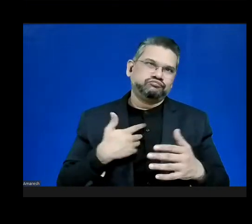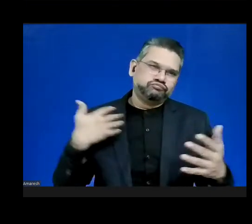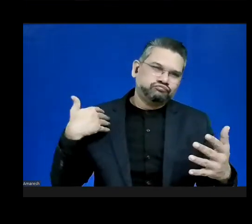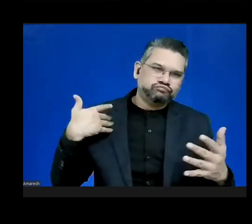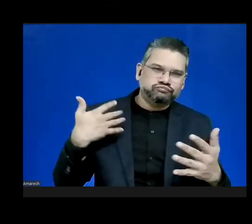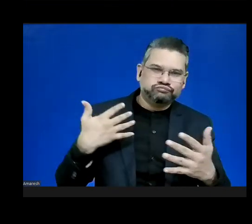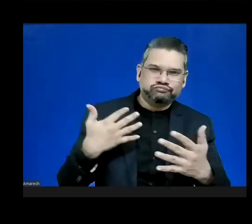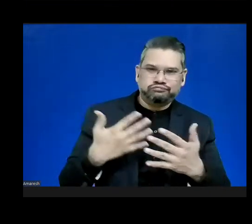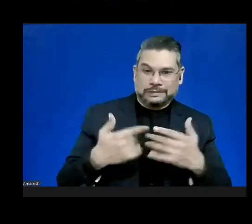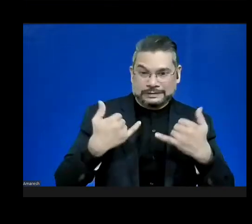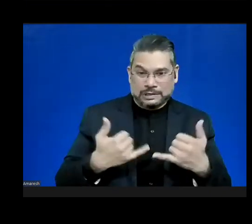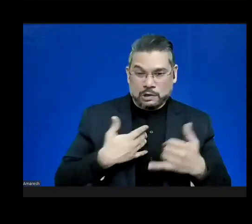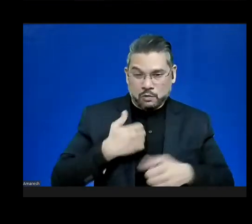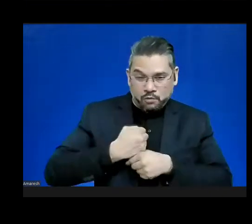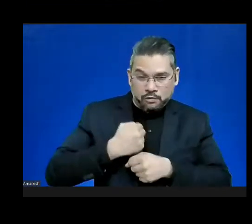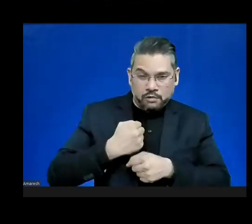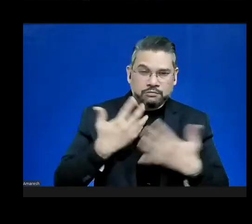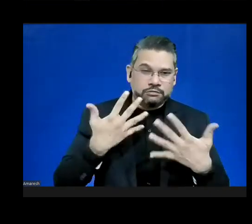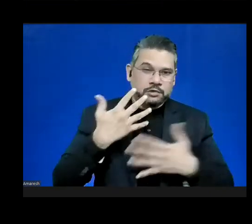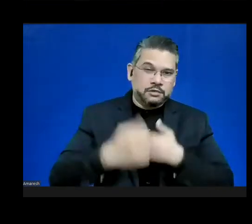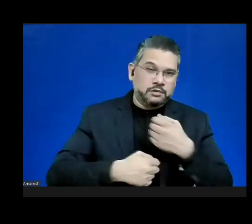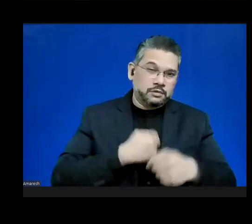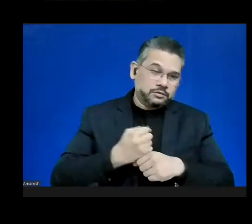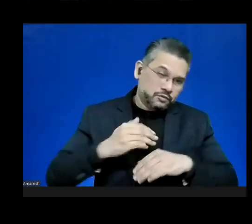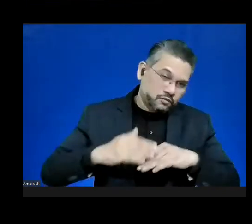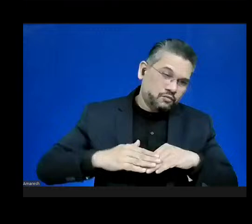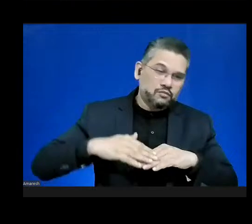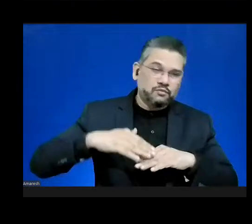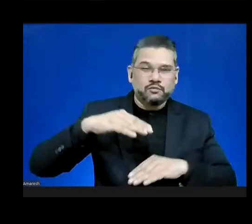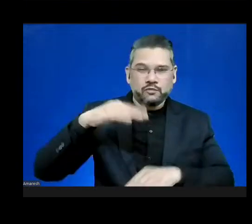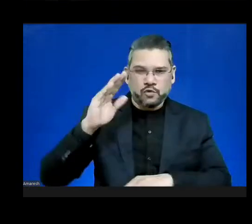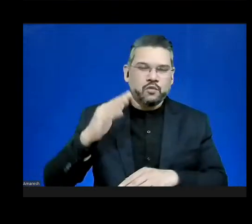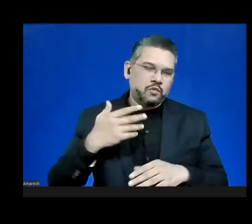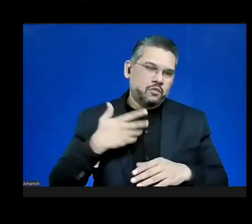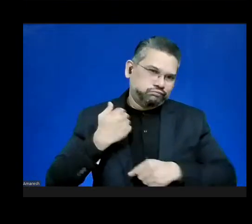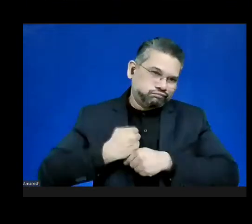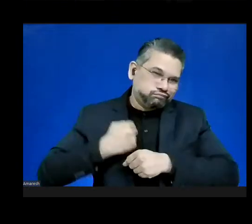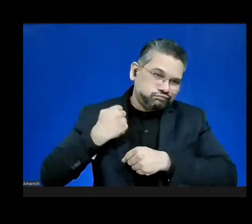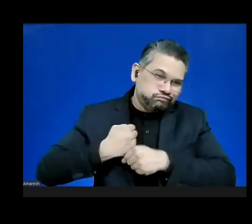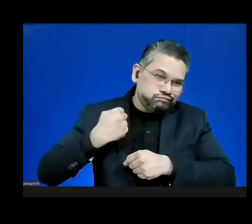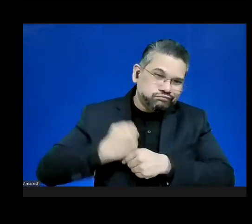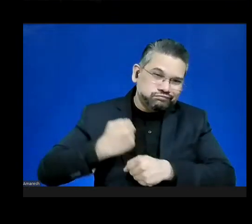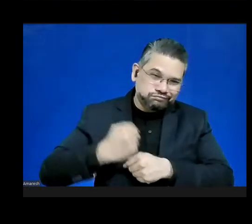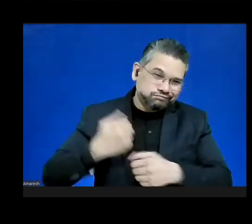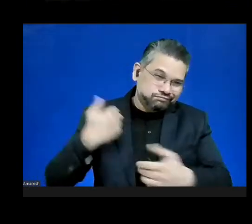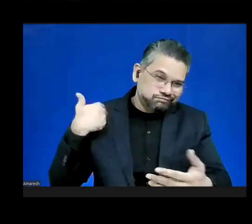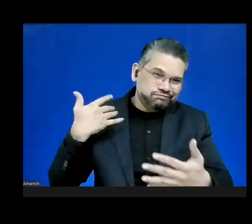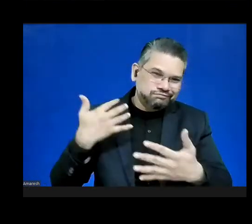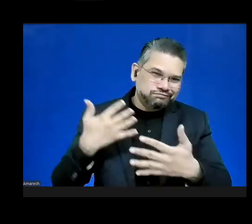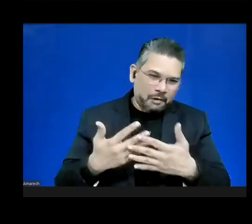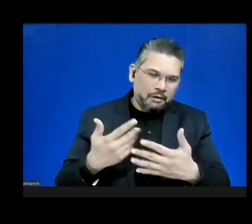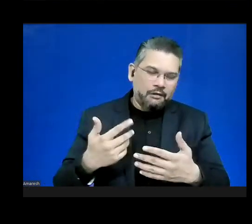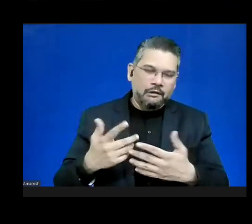than a decade and a half, and everyone has been talking about these things. We had those WCAG